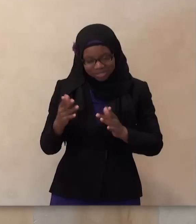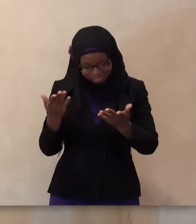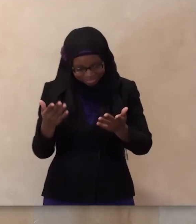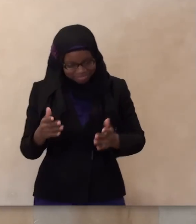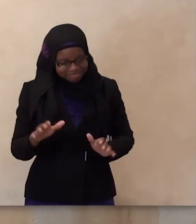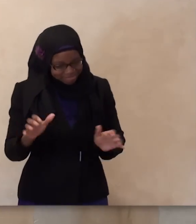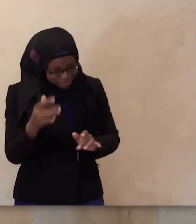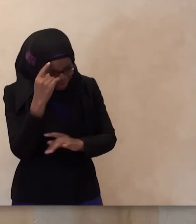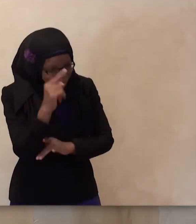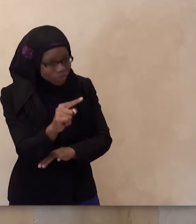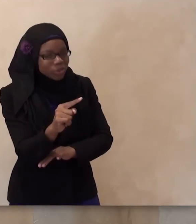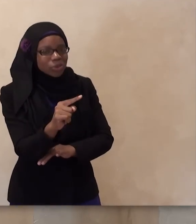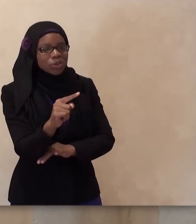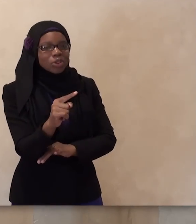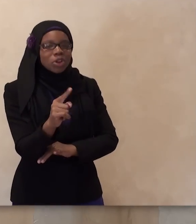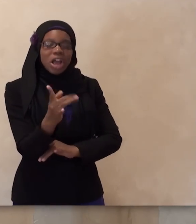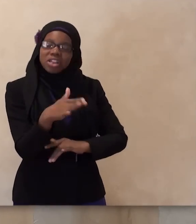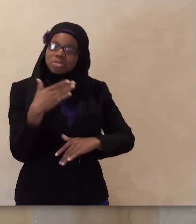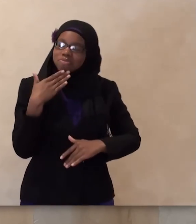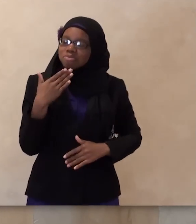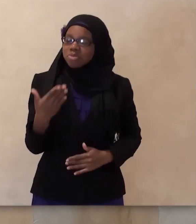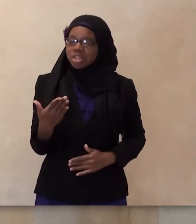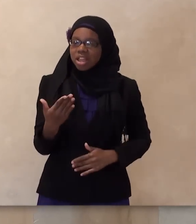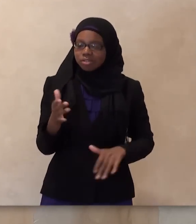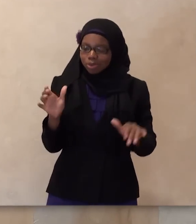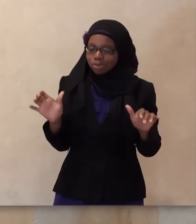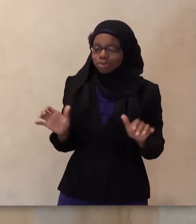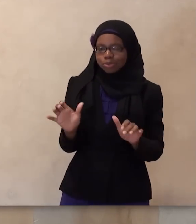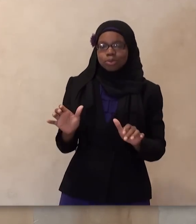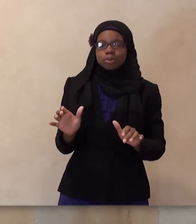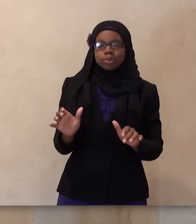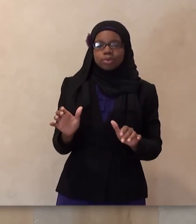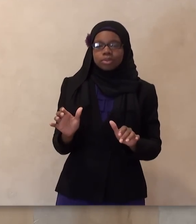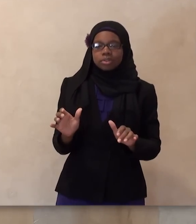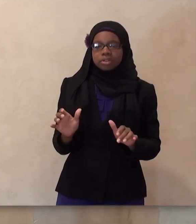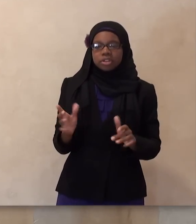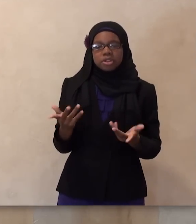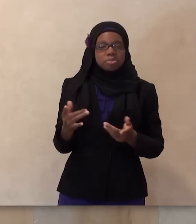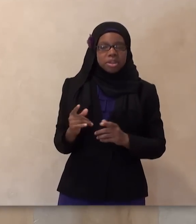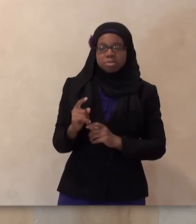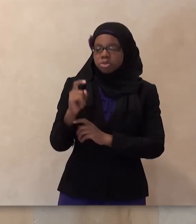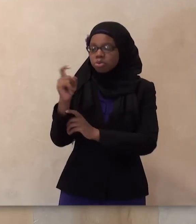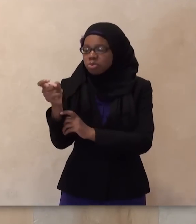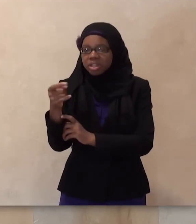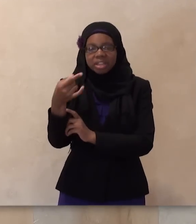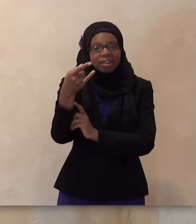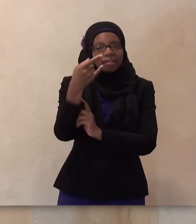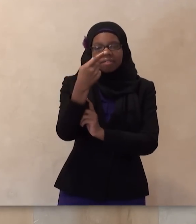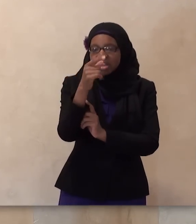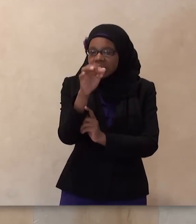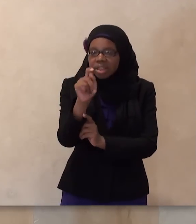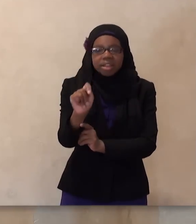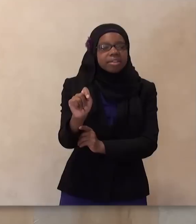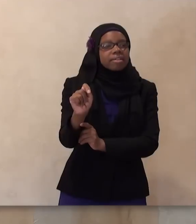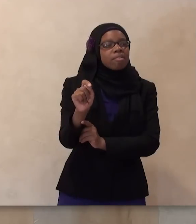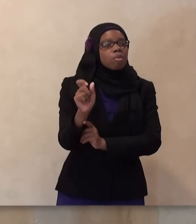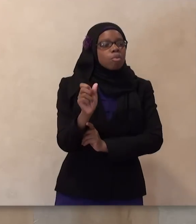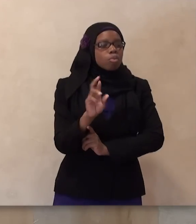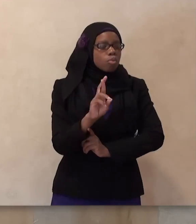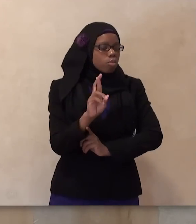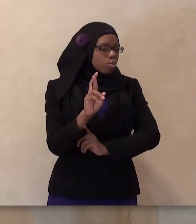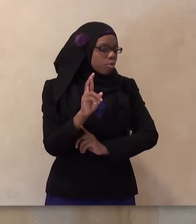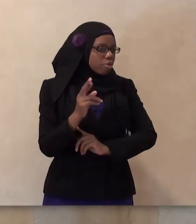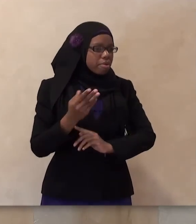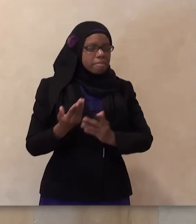in action. Let's say you do some favor to him by giving him some gift, or sometimes inviting